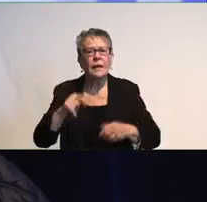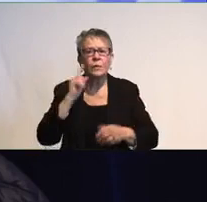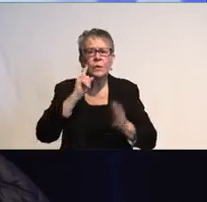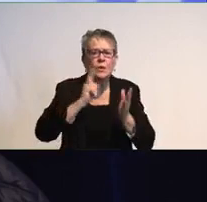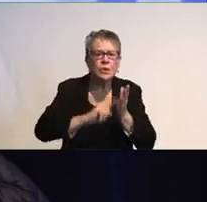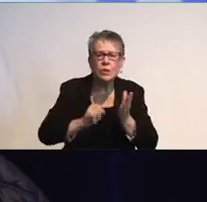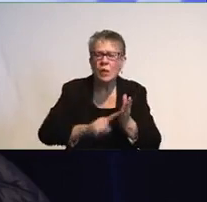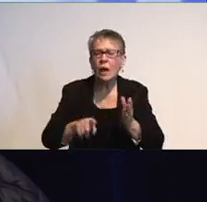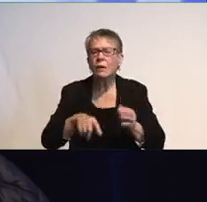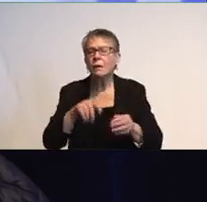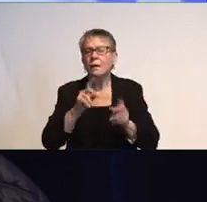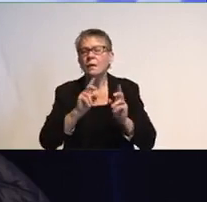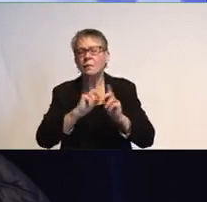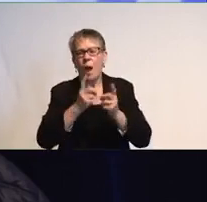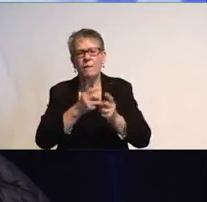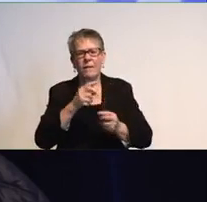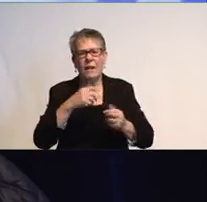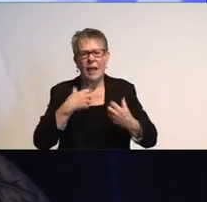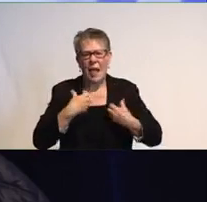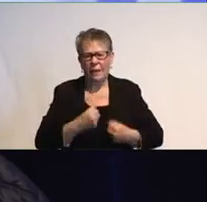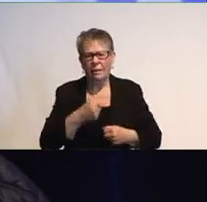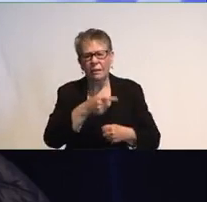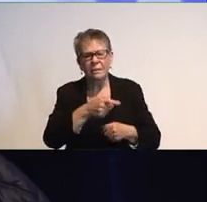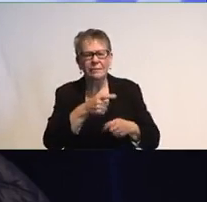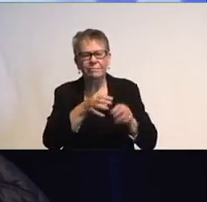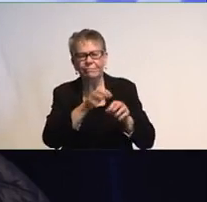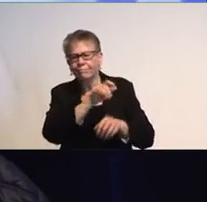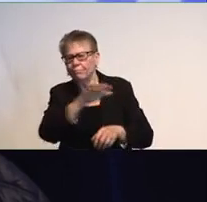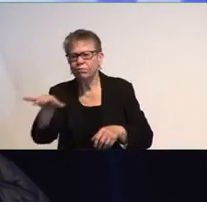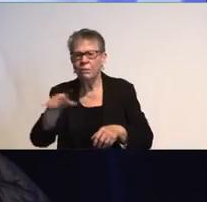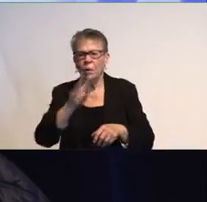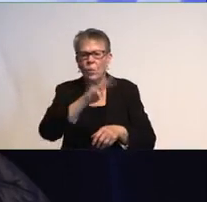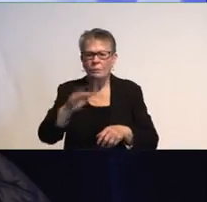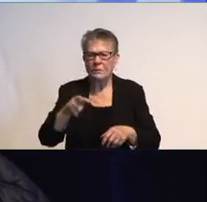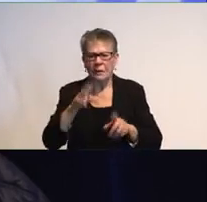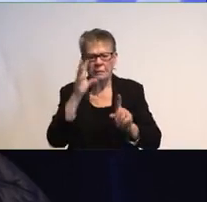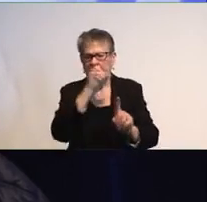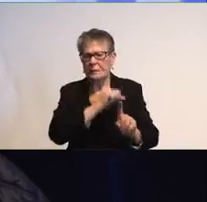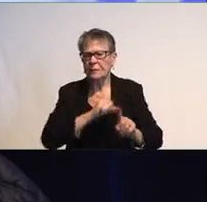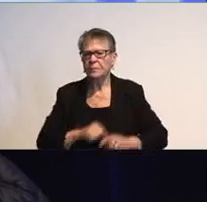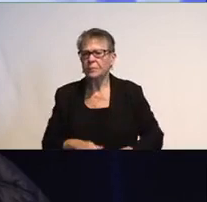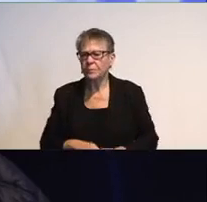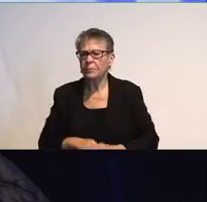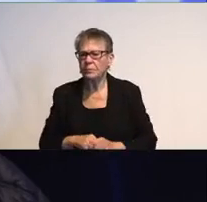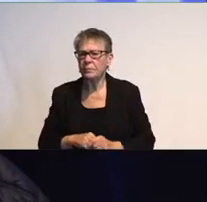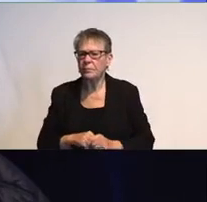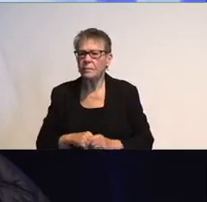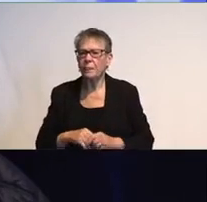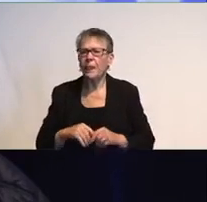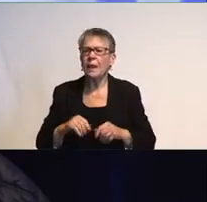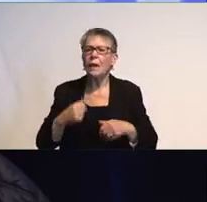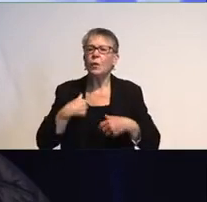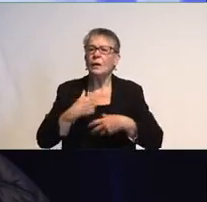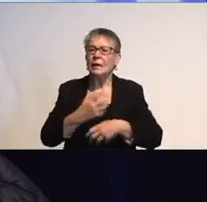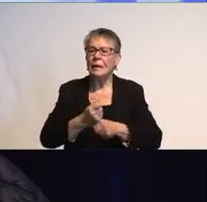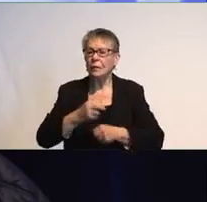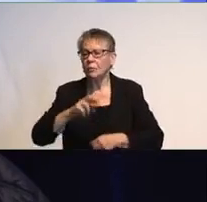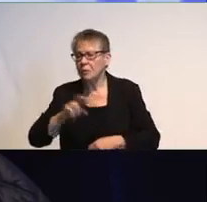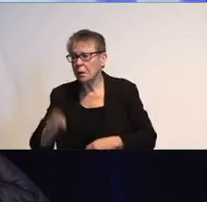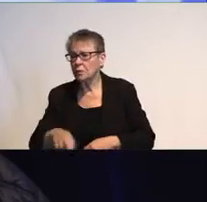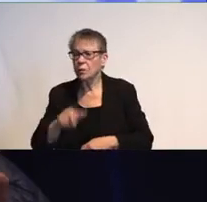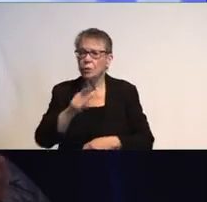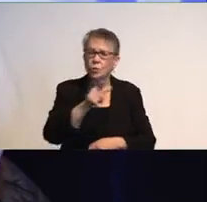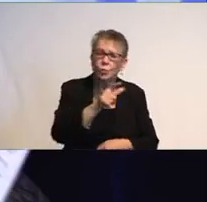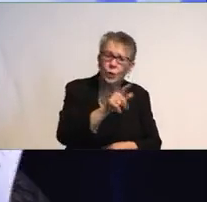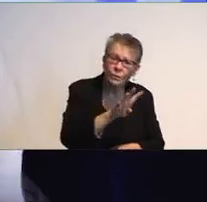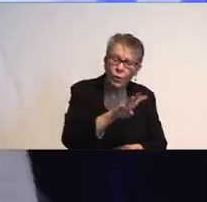NJ.com/NJ/dot. According to Vault, results are available within 24 to 48 hours after the sample arrives at the